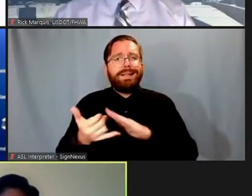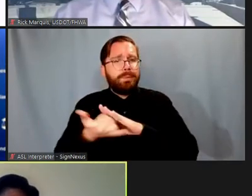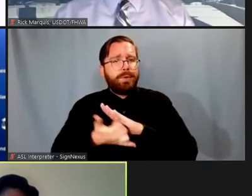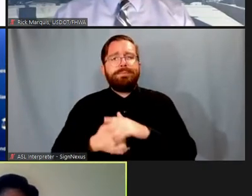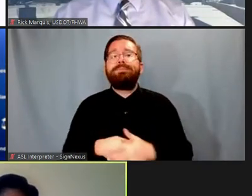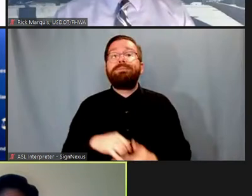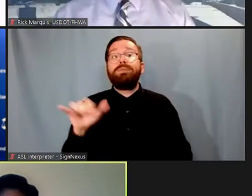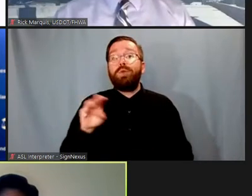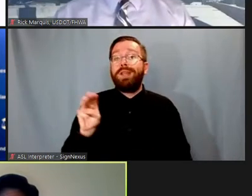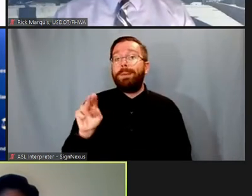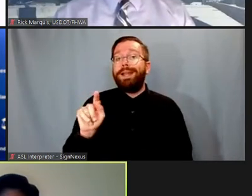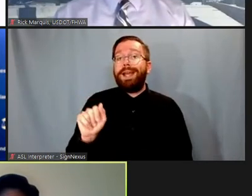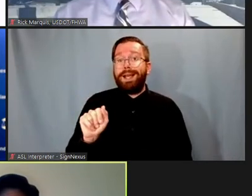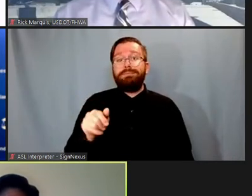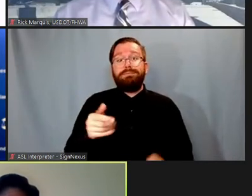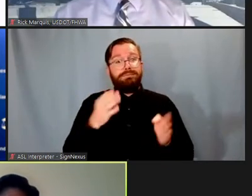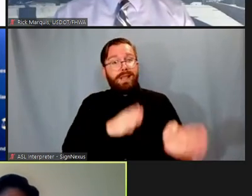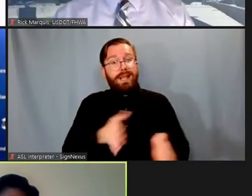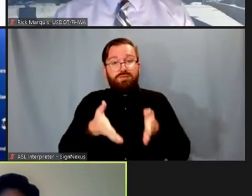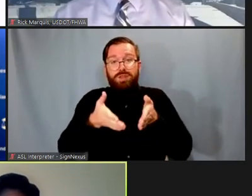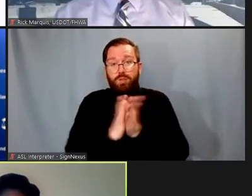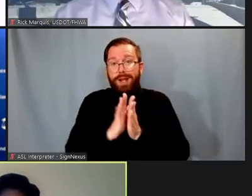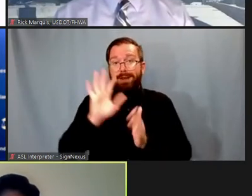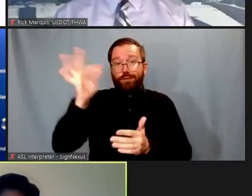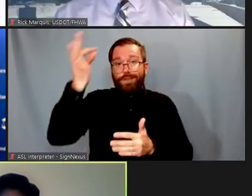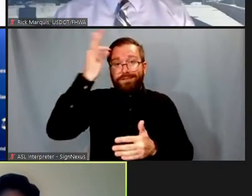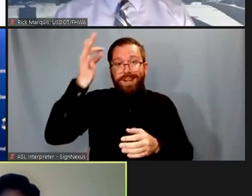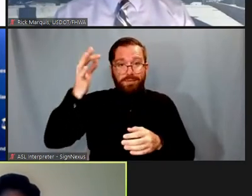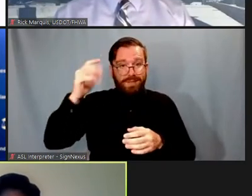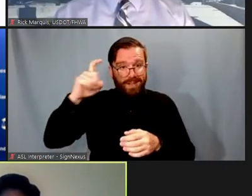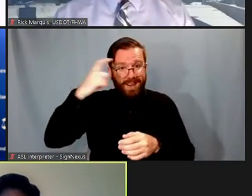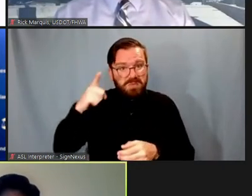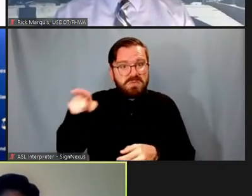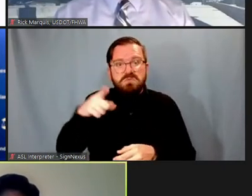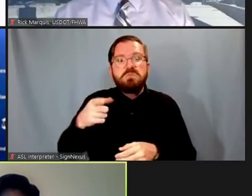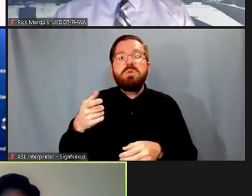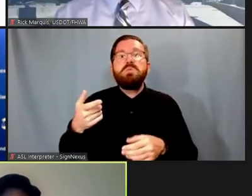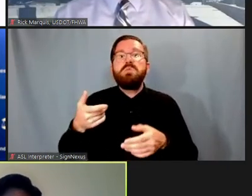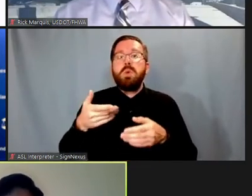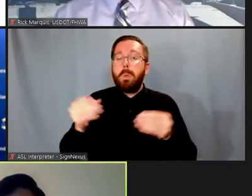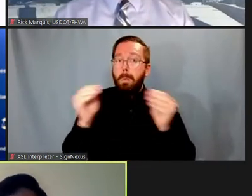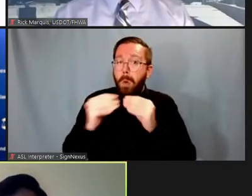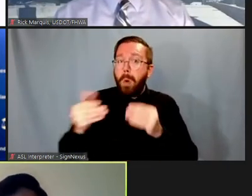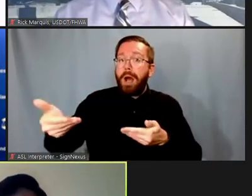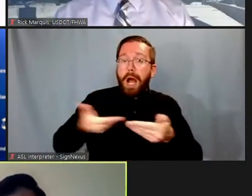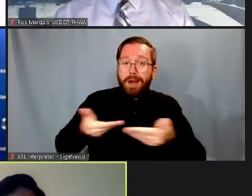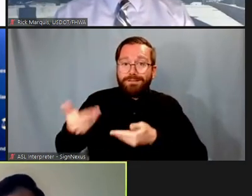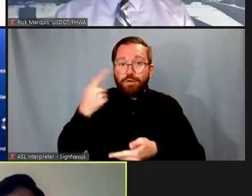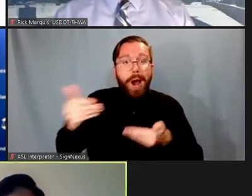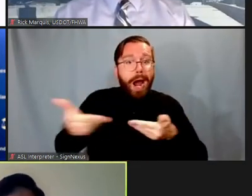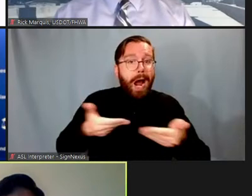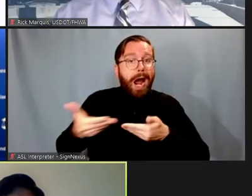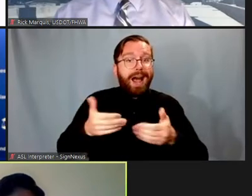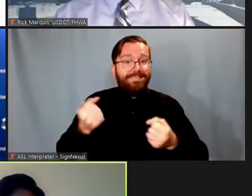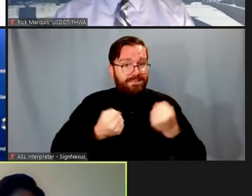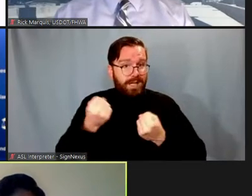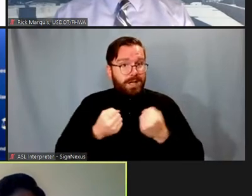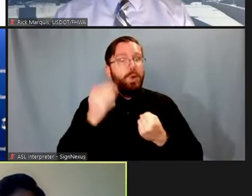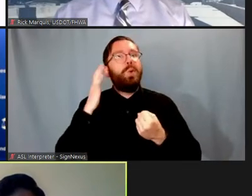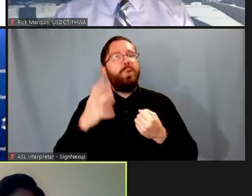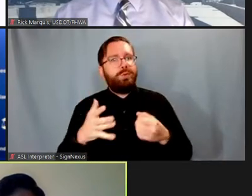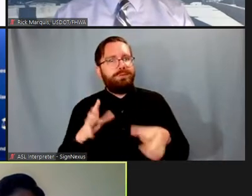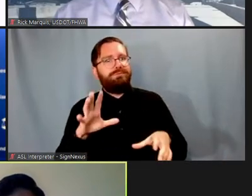submit a request to the federal government to allow more taxing for hire vehicles to use their vehicles for paratransit will combine with funded